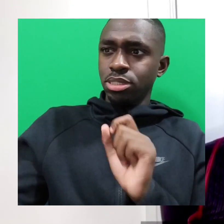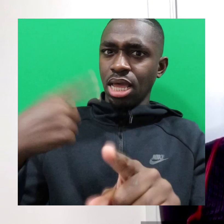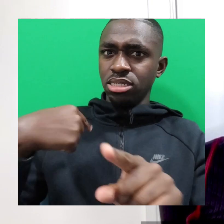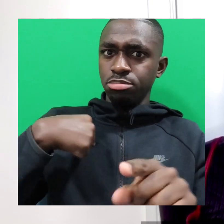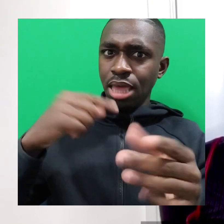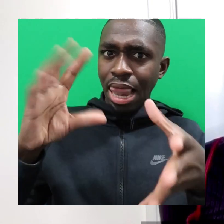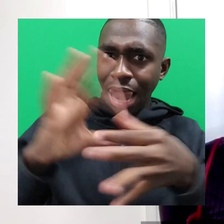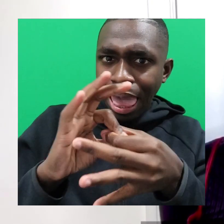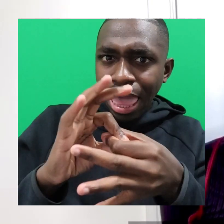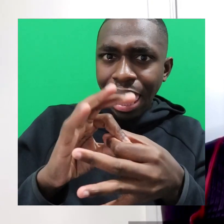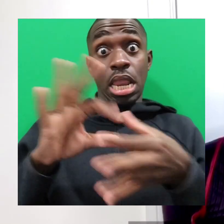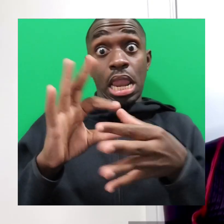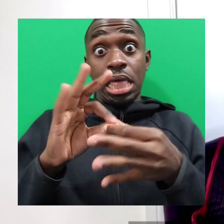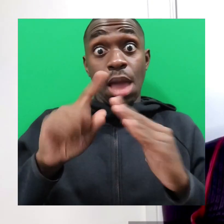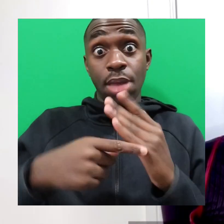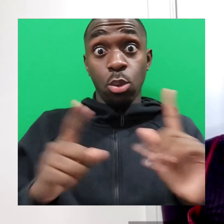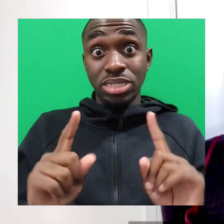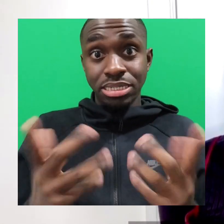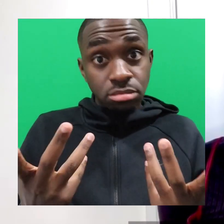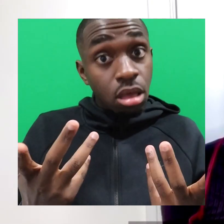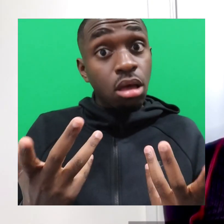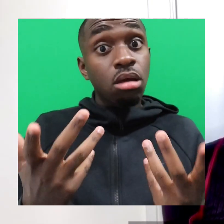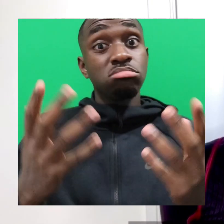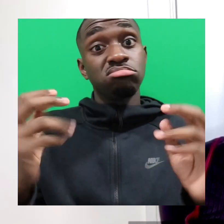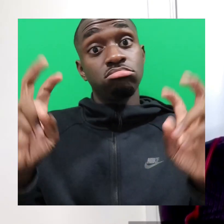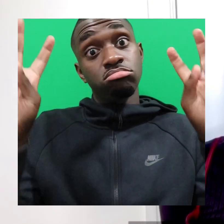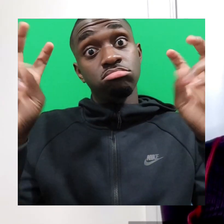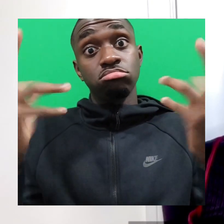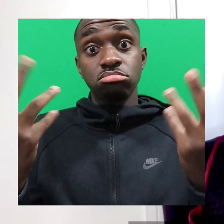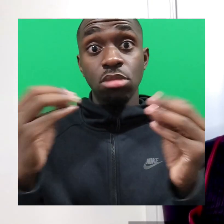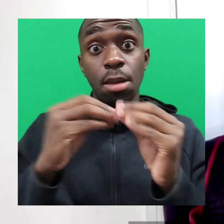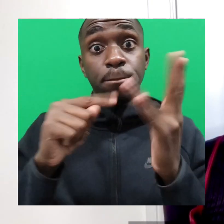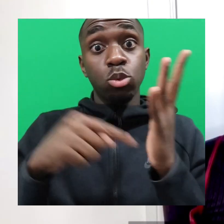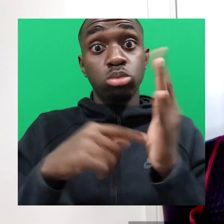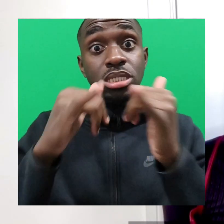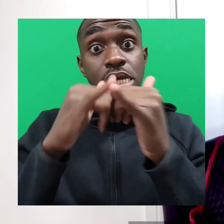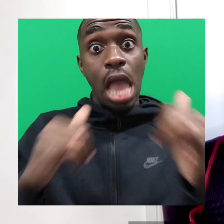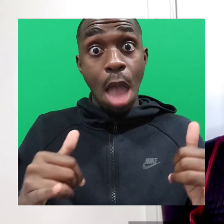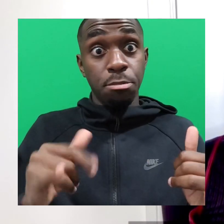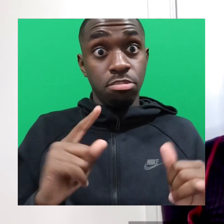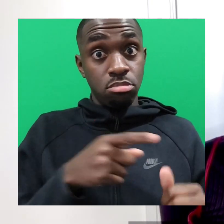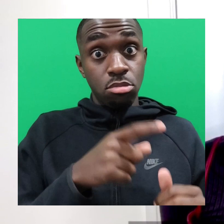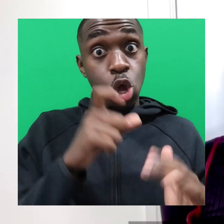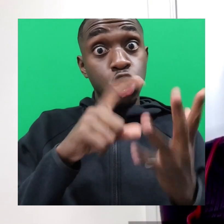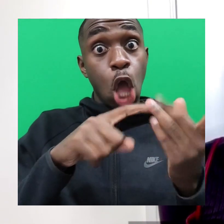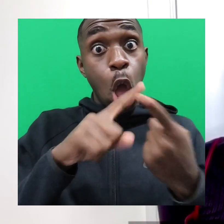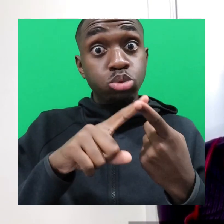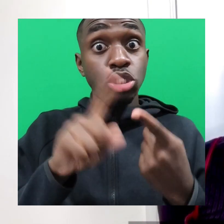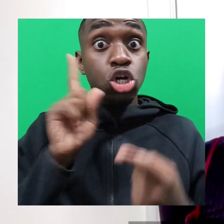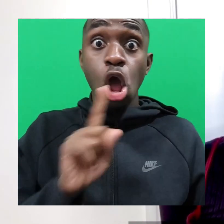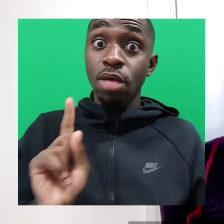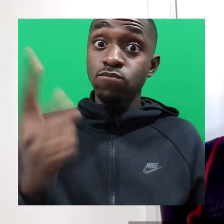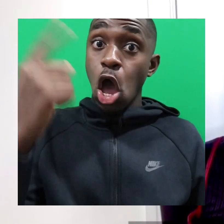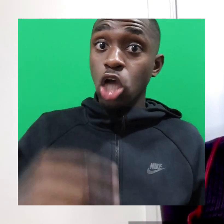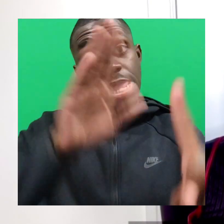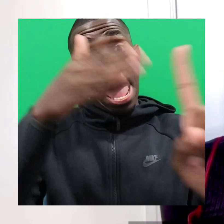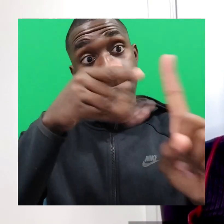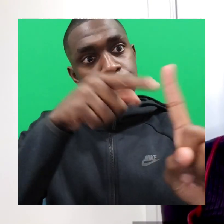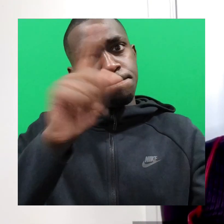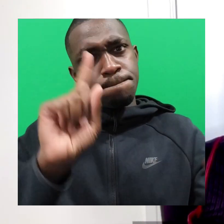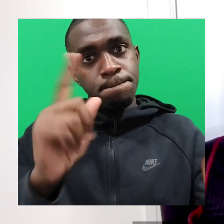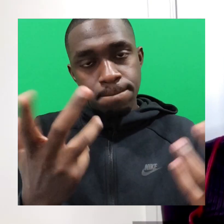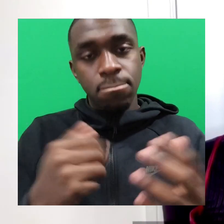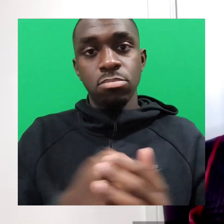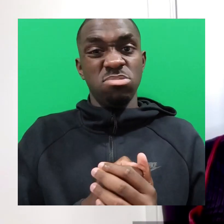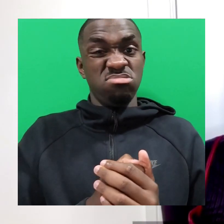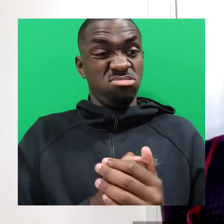up as a skill. So I'm here tweeting about coding, and someone literally retweeted a link